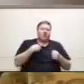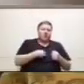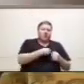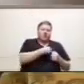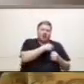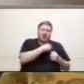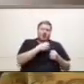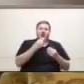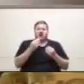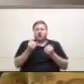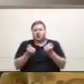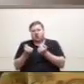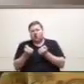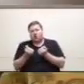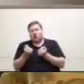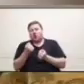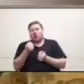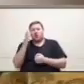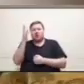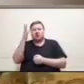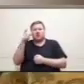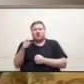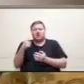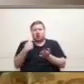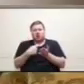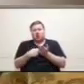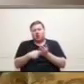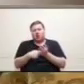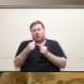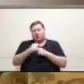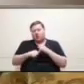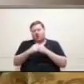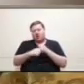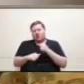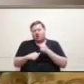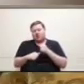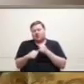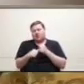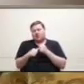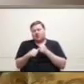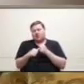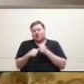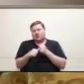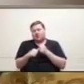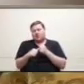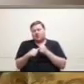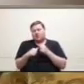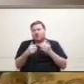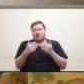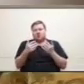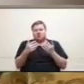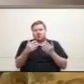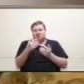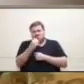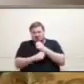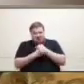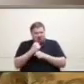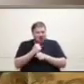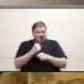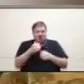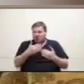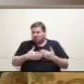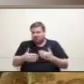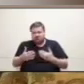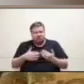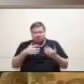speaker. But the cost for that on a monthly and or a yearly basis is a state secret. It's not